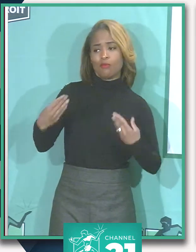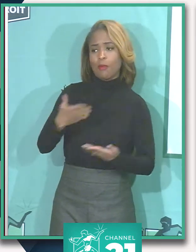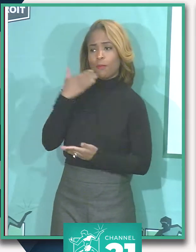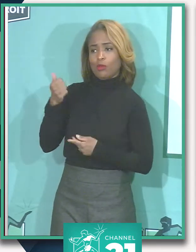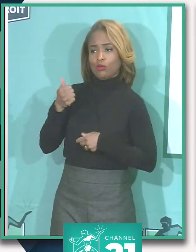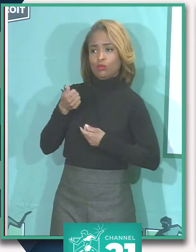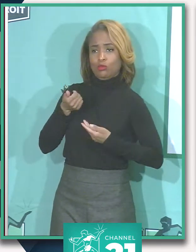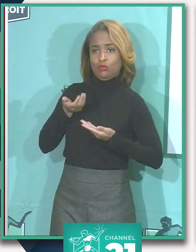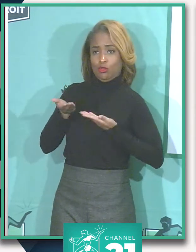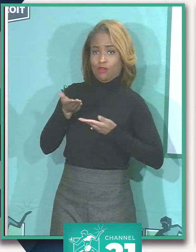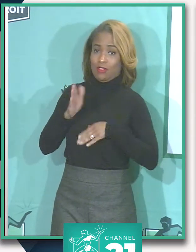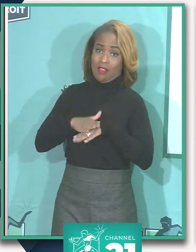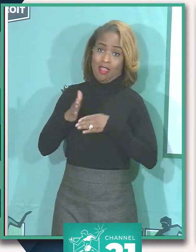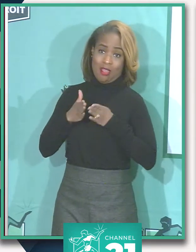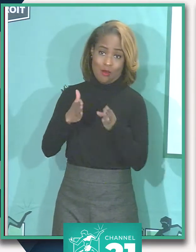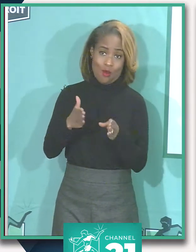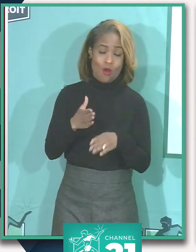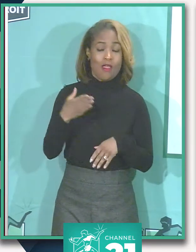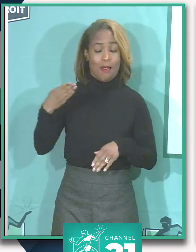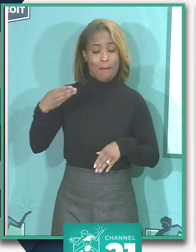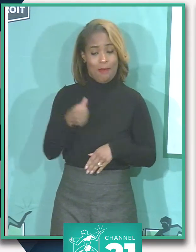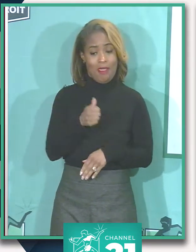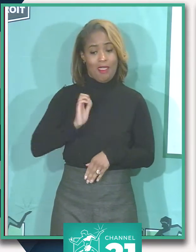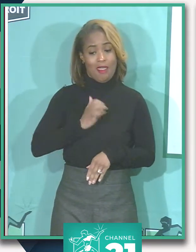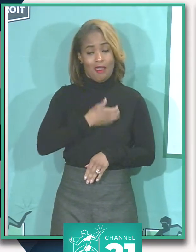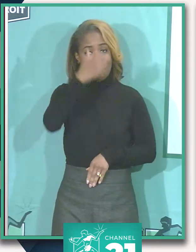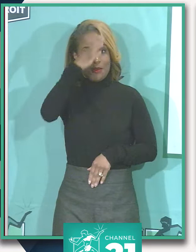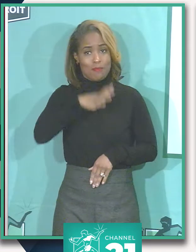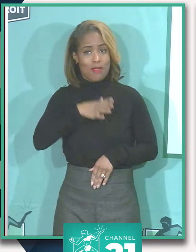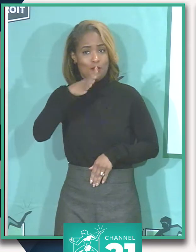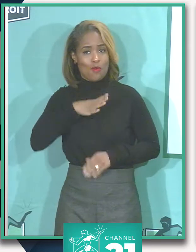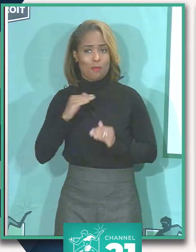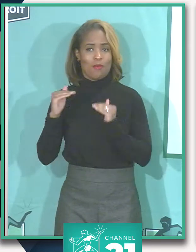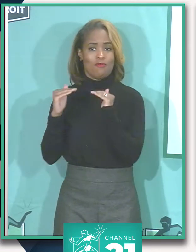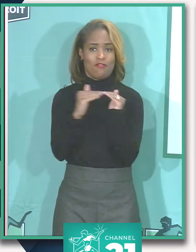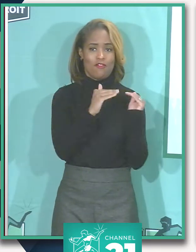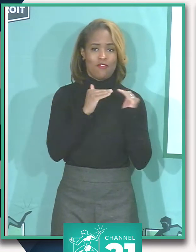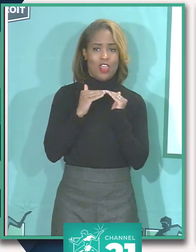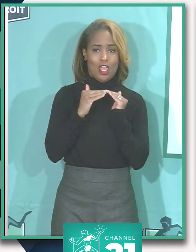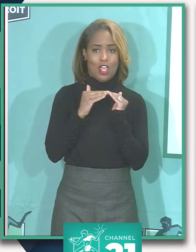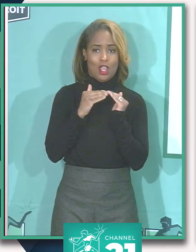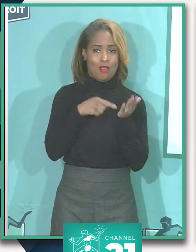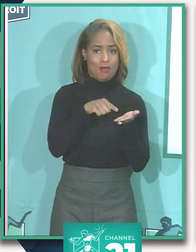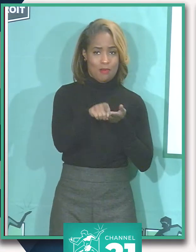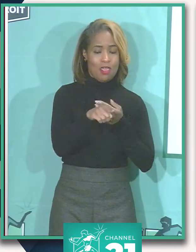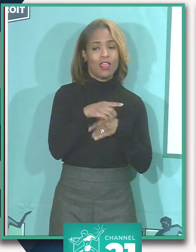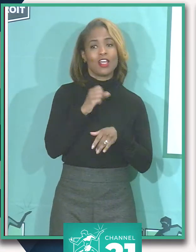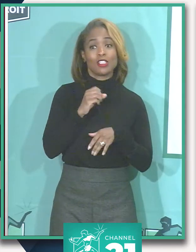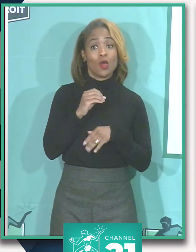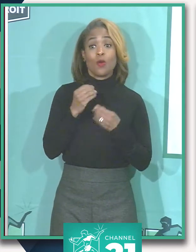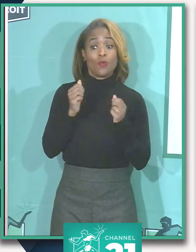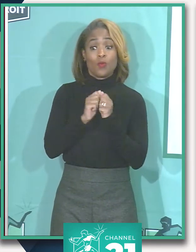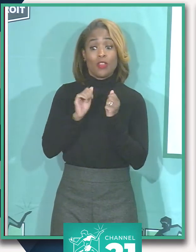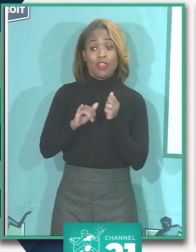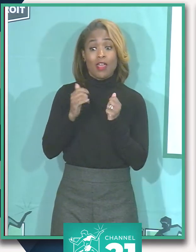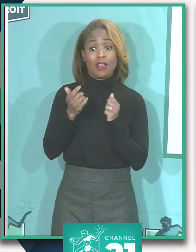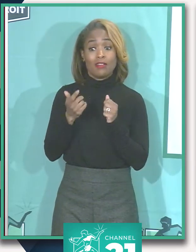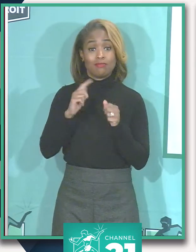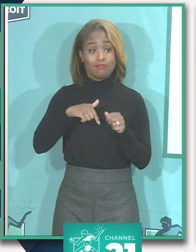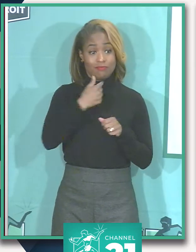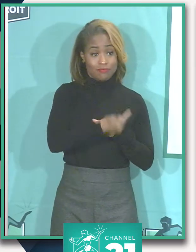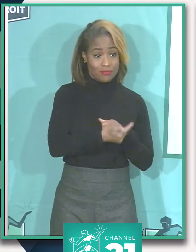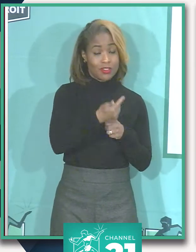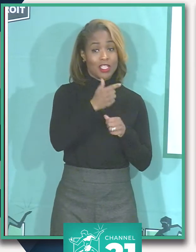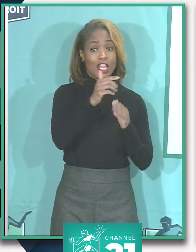road and pay our men and women fairly. And with that, I'll turn it over to the great leader of the ATU, Glenn